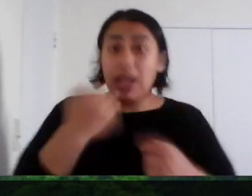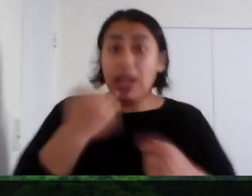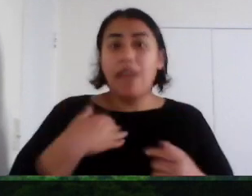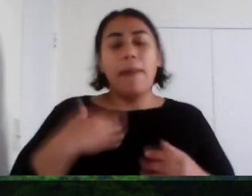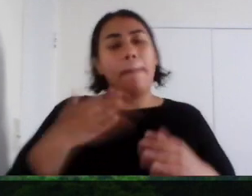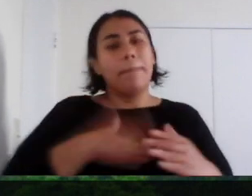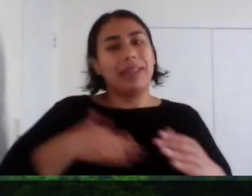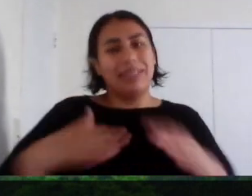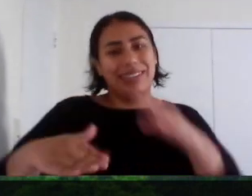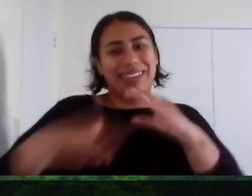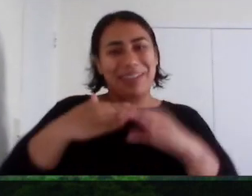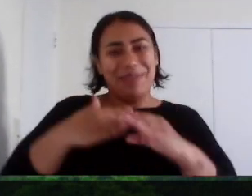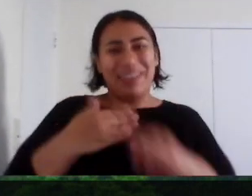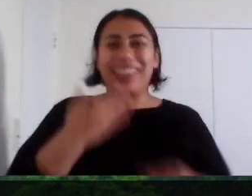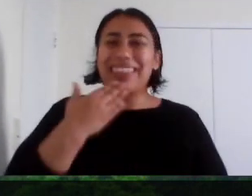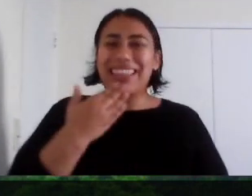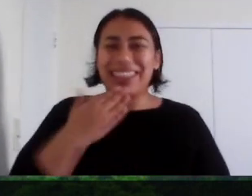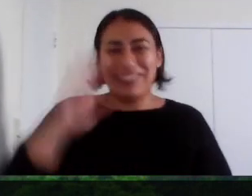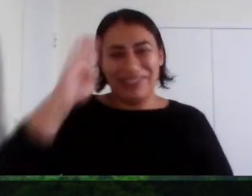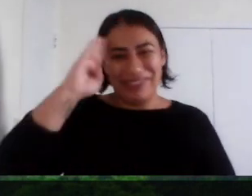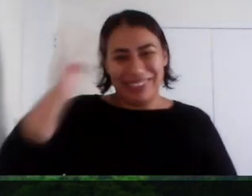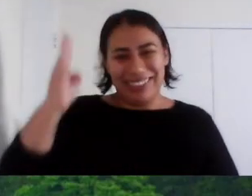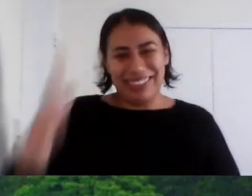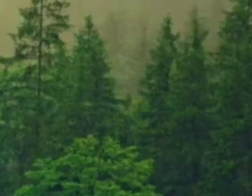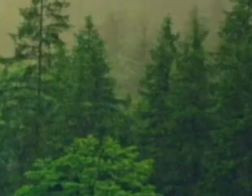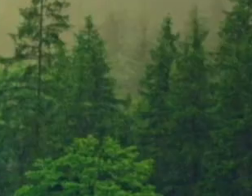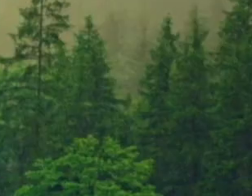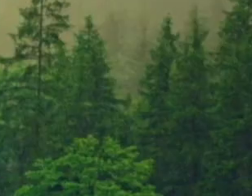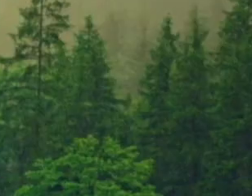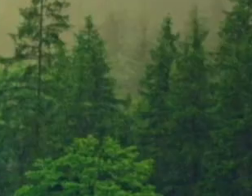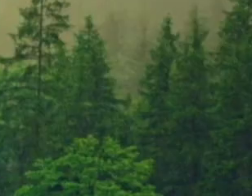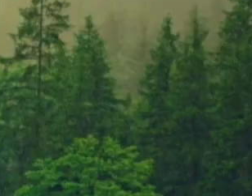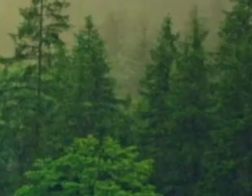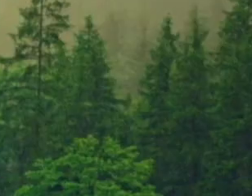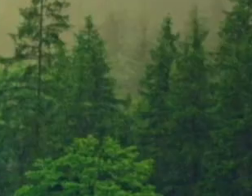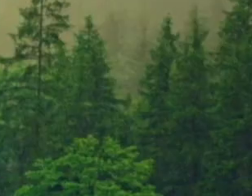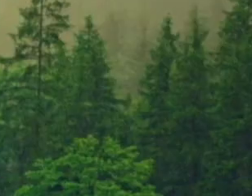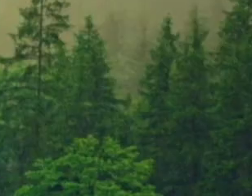questions, and we look forward to seeing you in our next episode. Thank you.